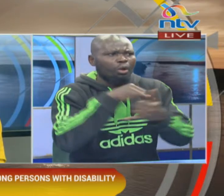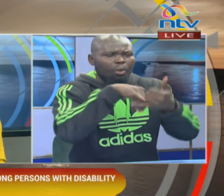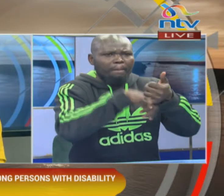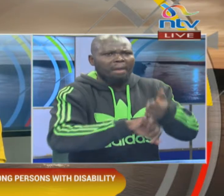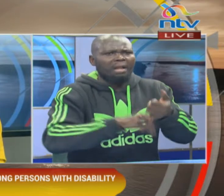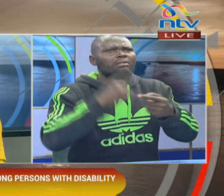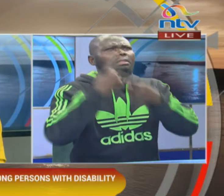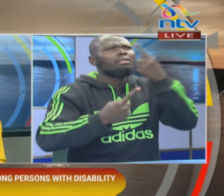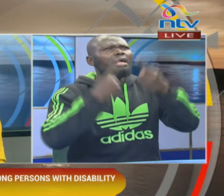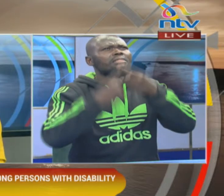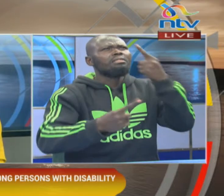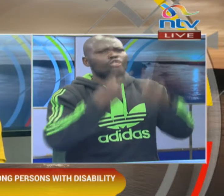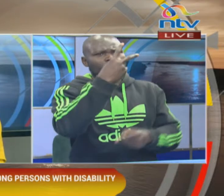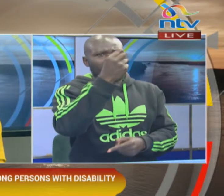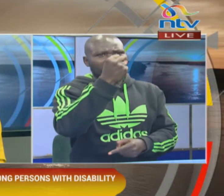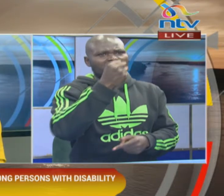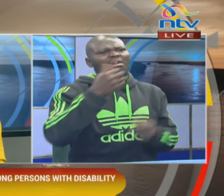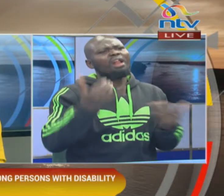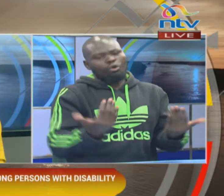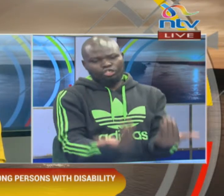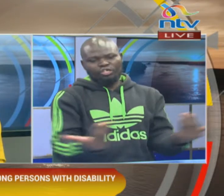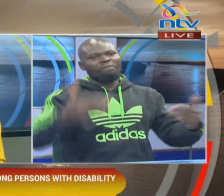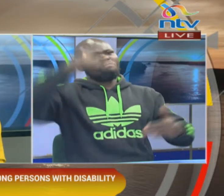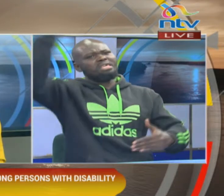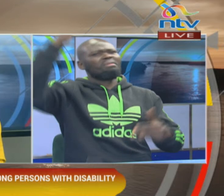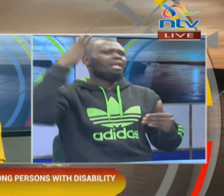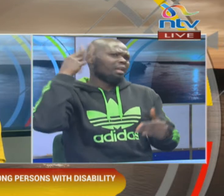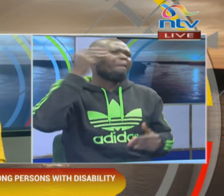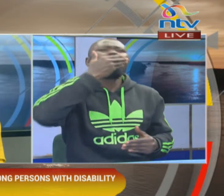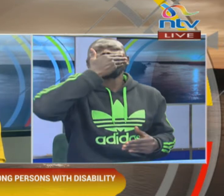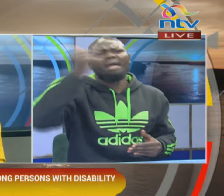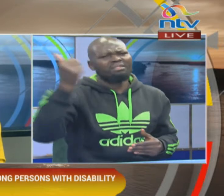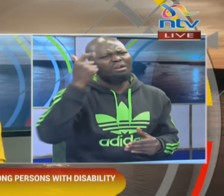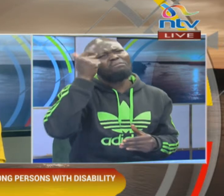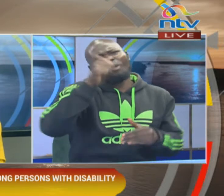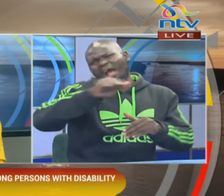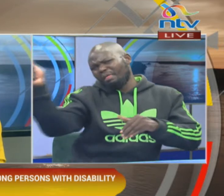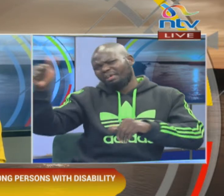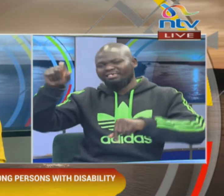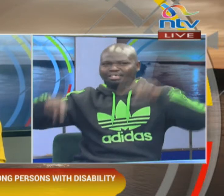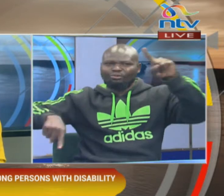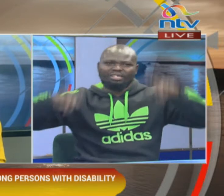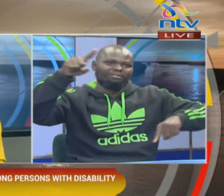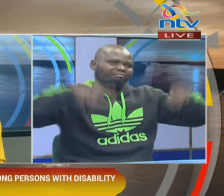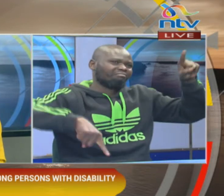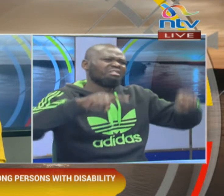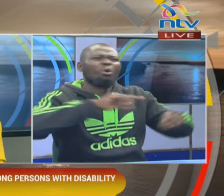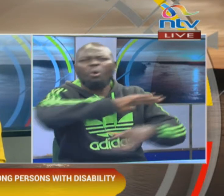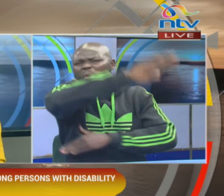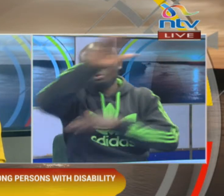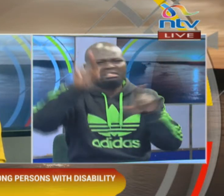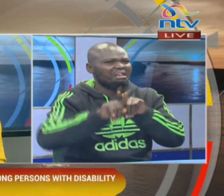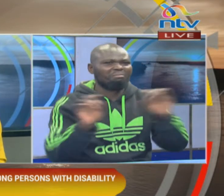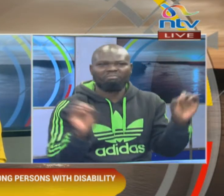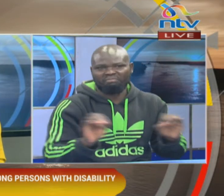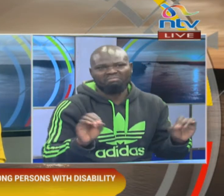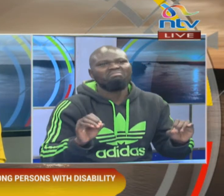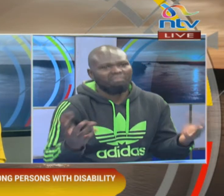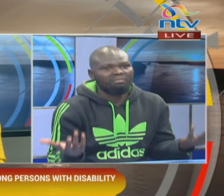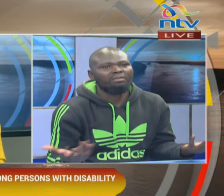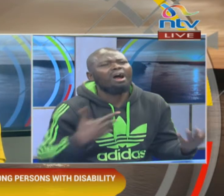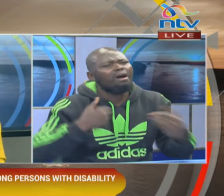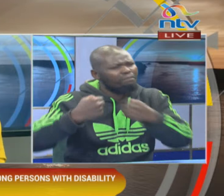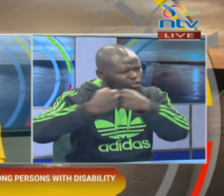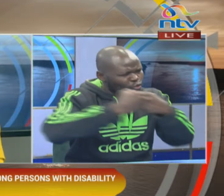So I have another friend of mine who have married for 25 years, and they